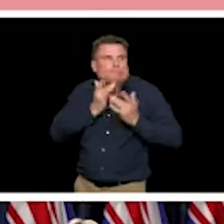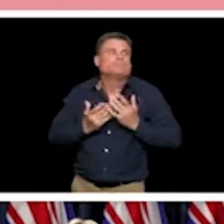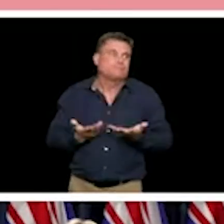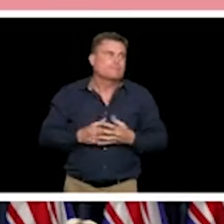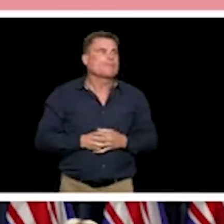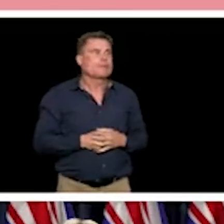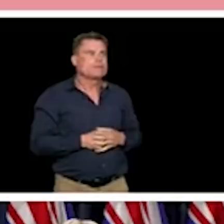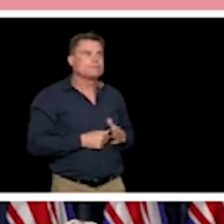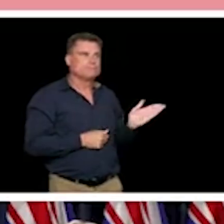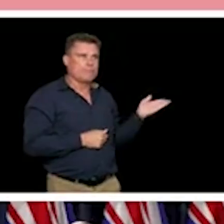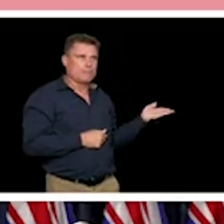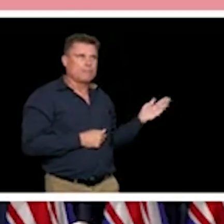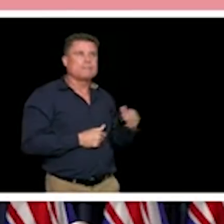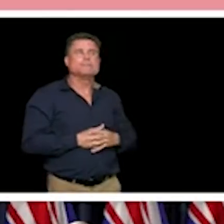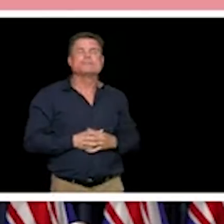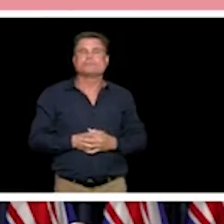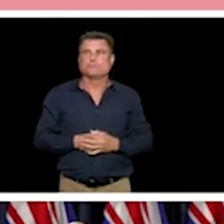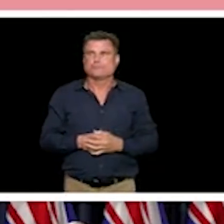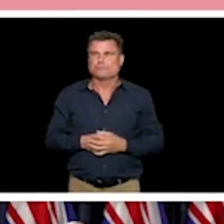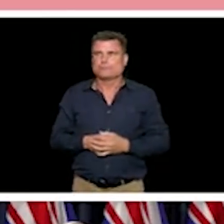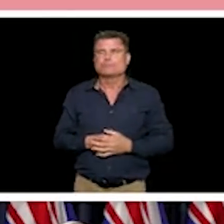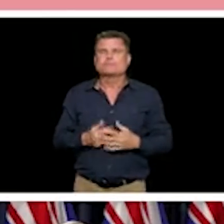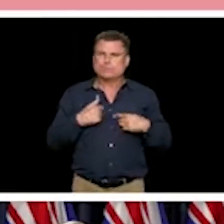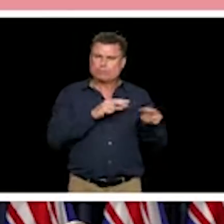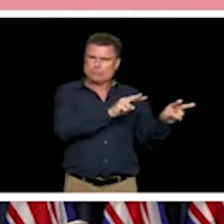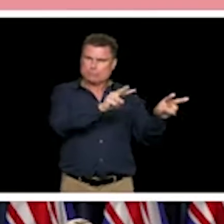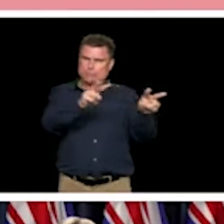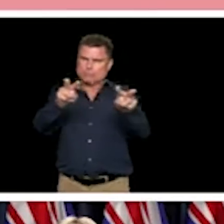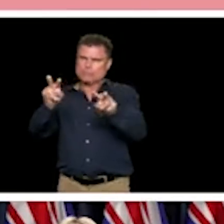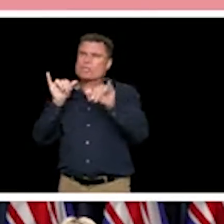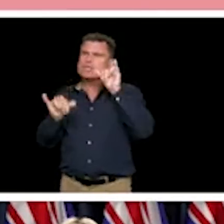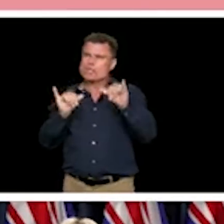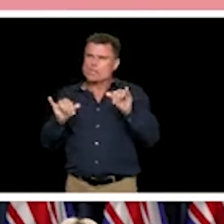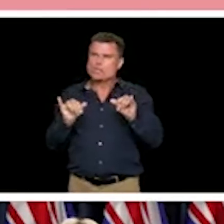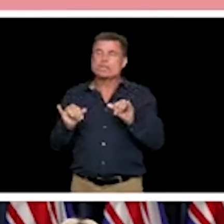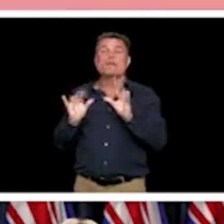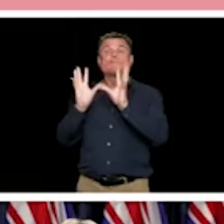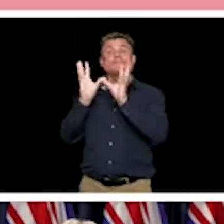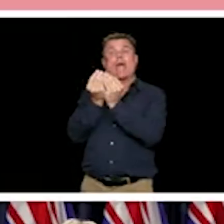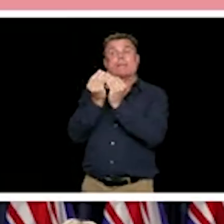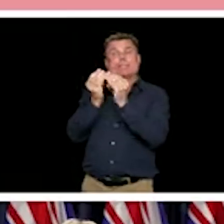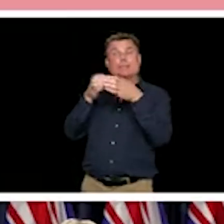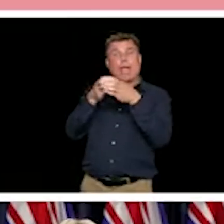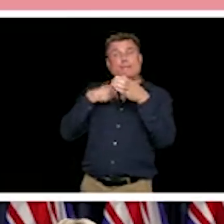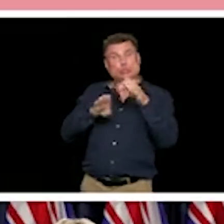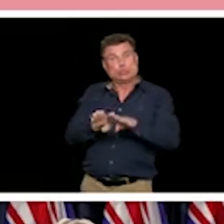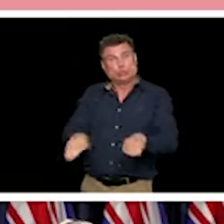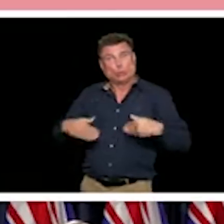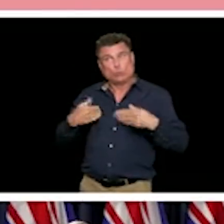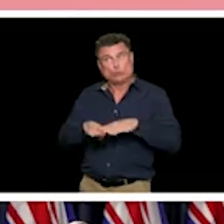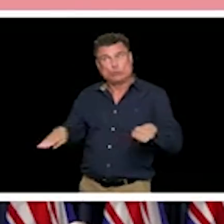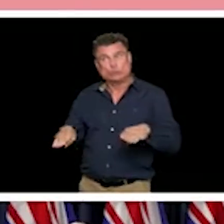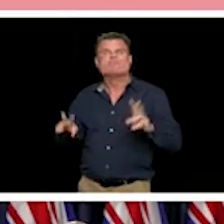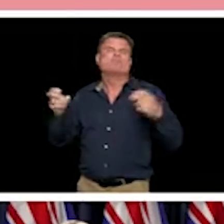The other thing we wanted to understand more of was the impact of households that had school-aged children, and whether